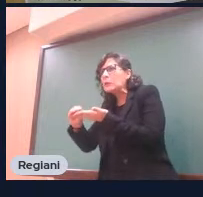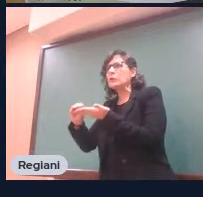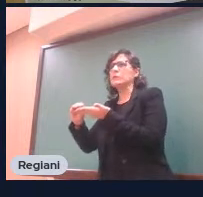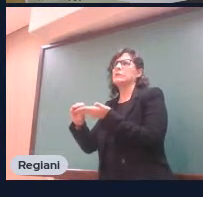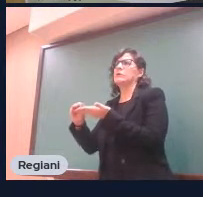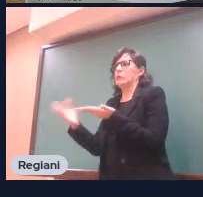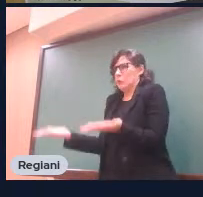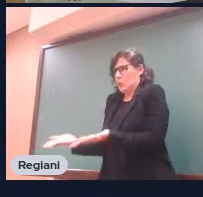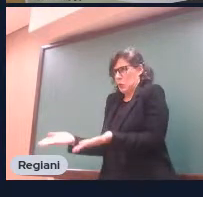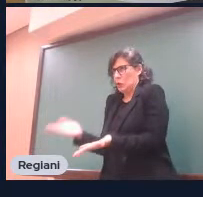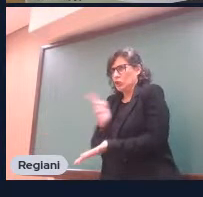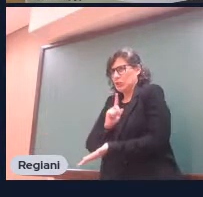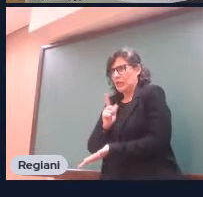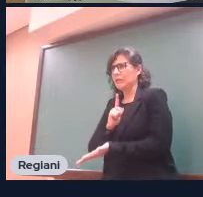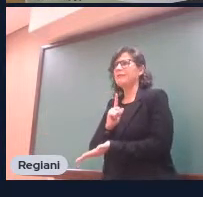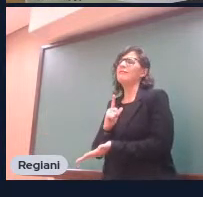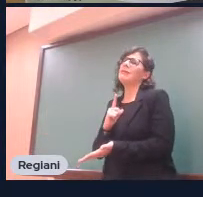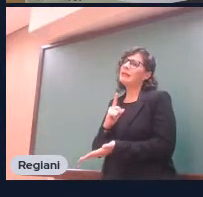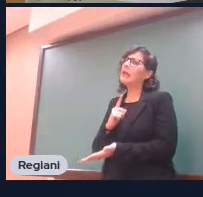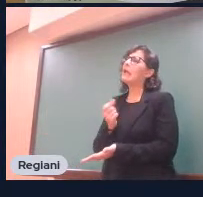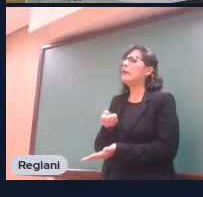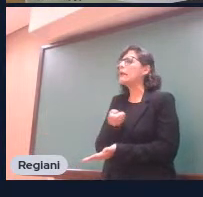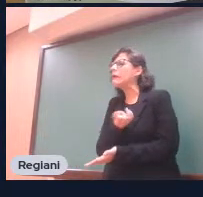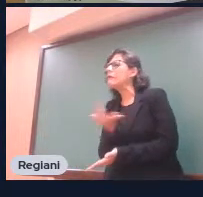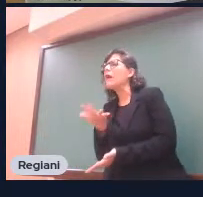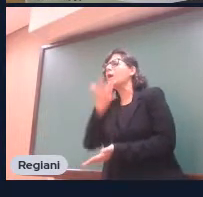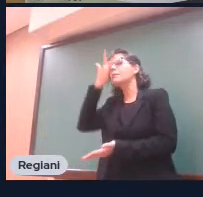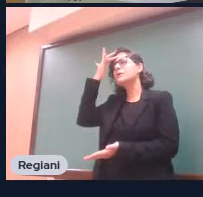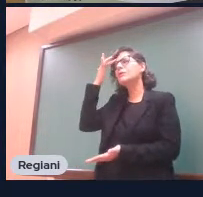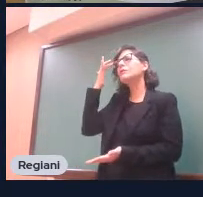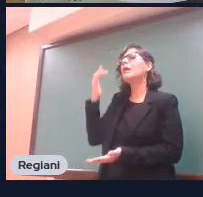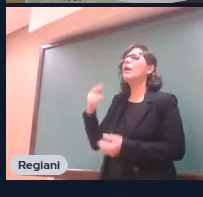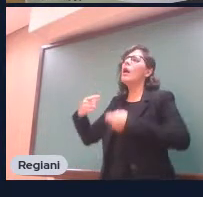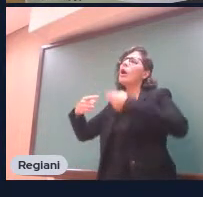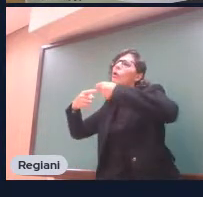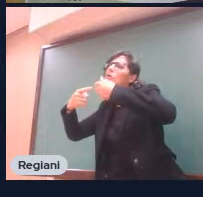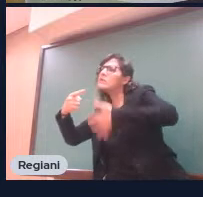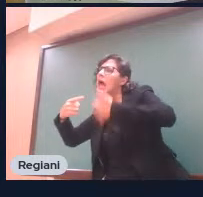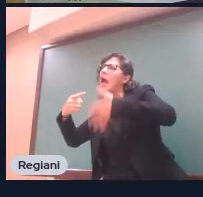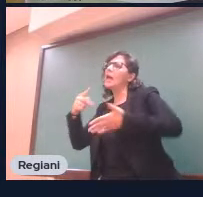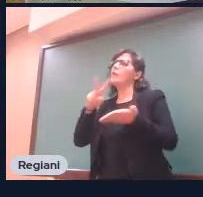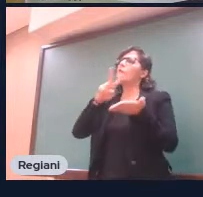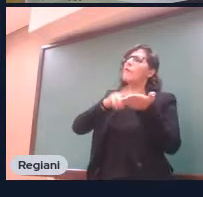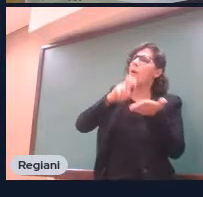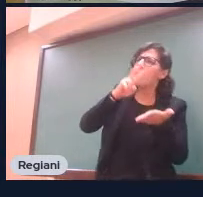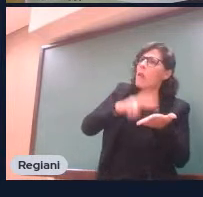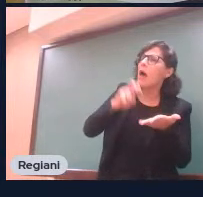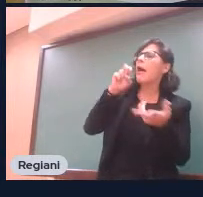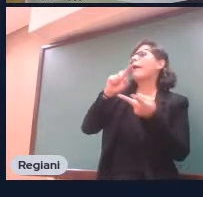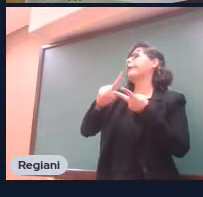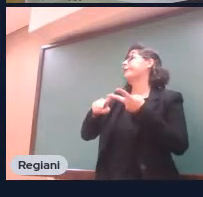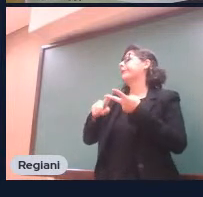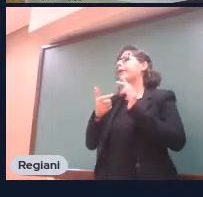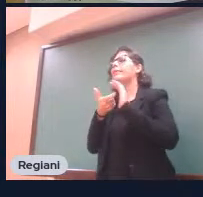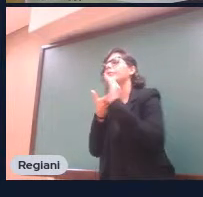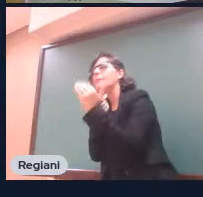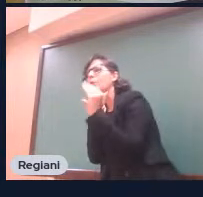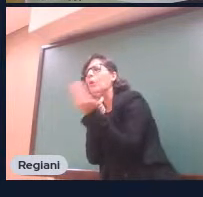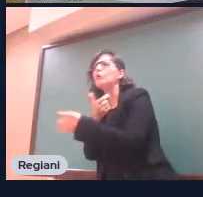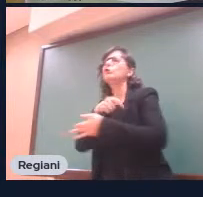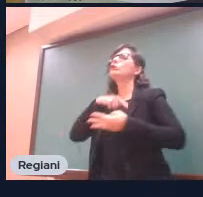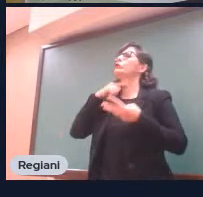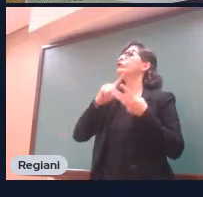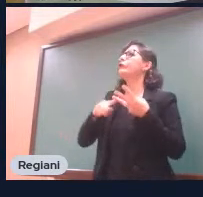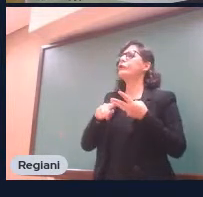works glossaries, others vocabularies, still others terminologies, dictionaries versus thesaurus,